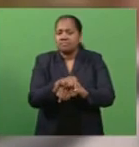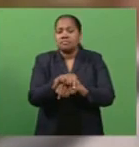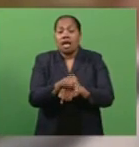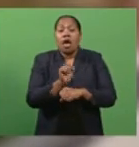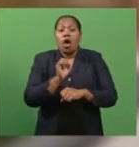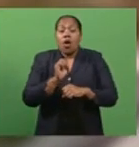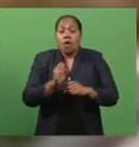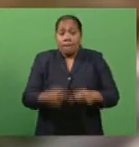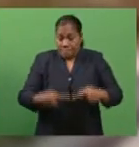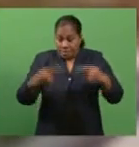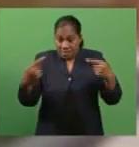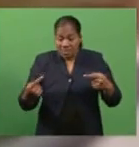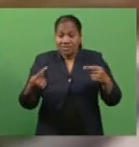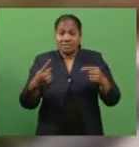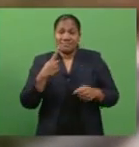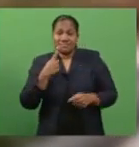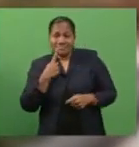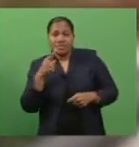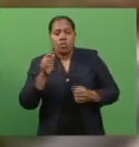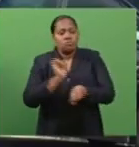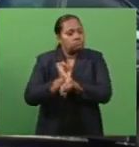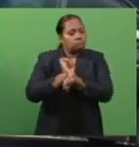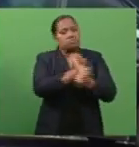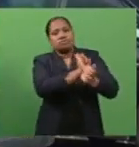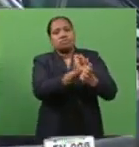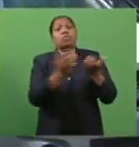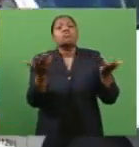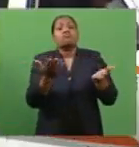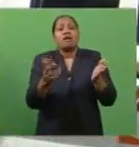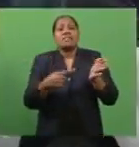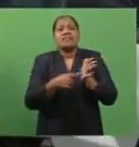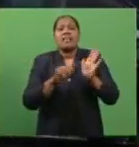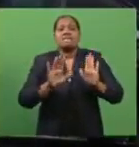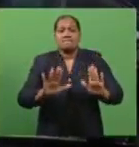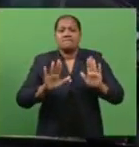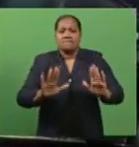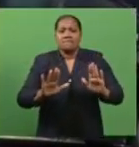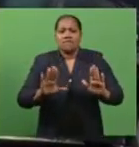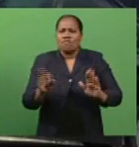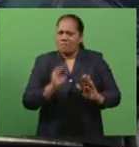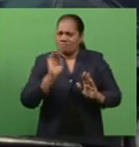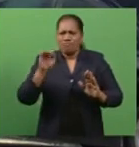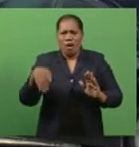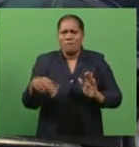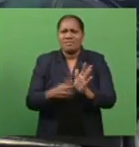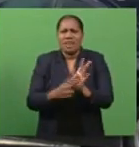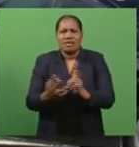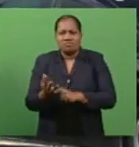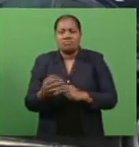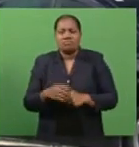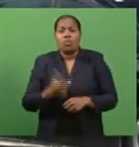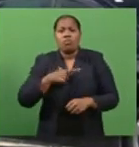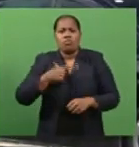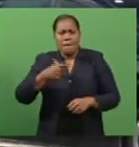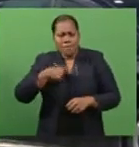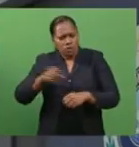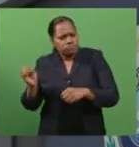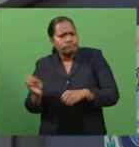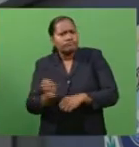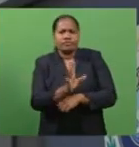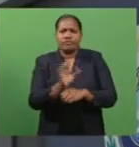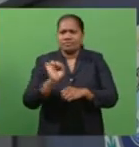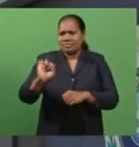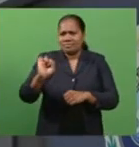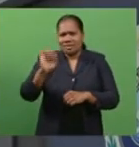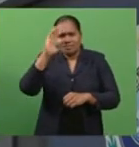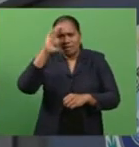MP was arrested from his home in Delasui village, Tailevu, in relation to a video he posted to his Facebook page regarding